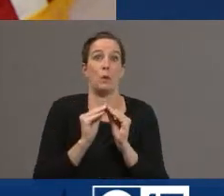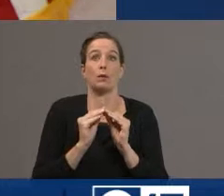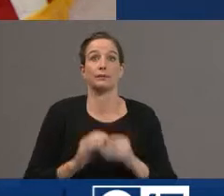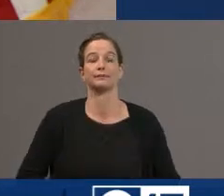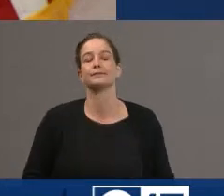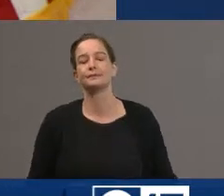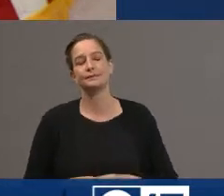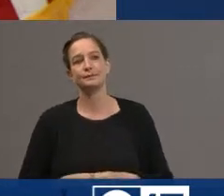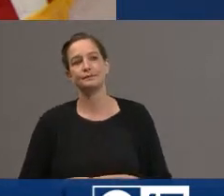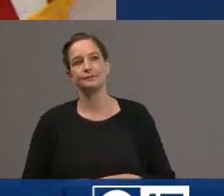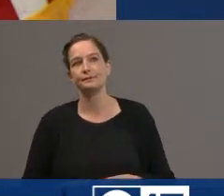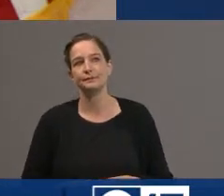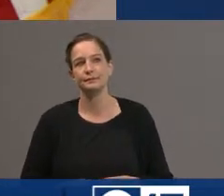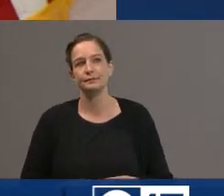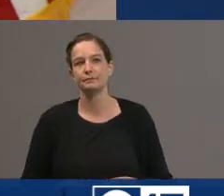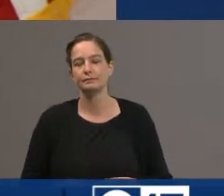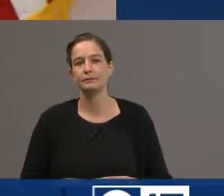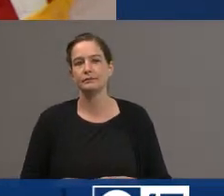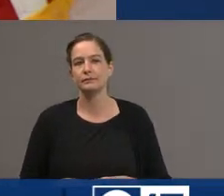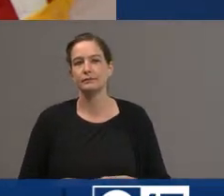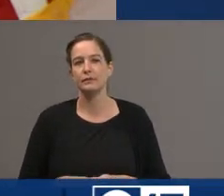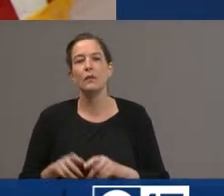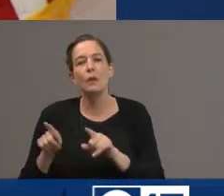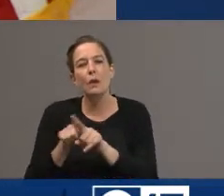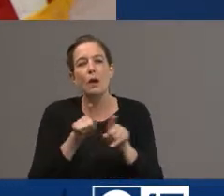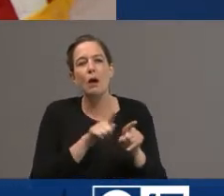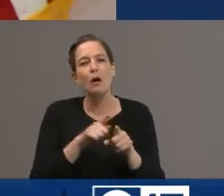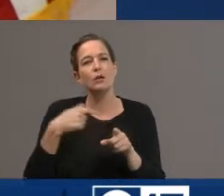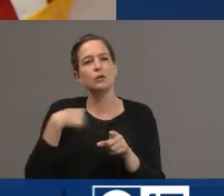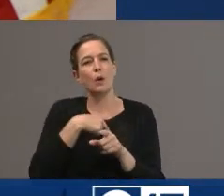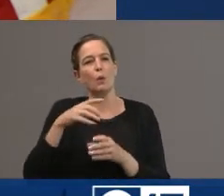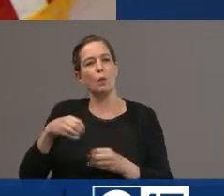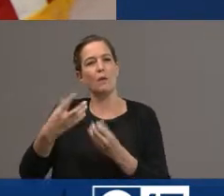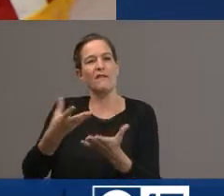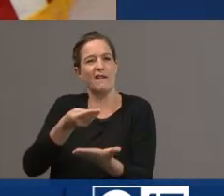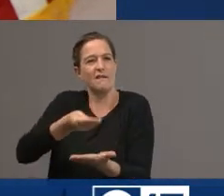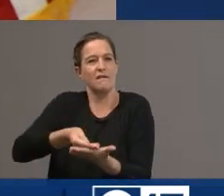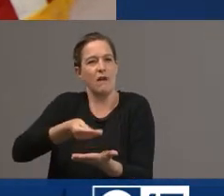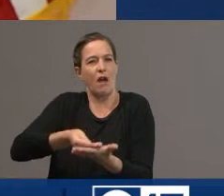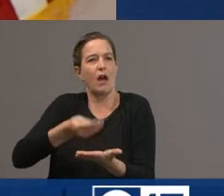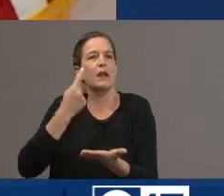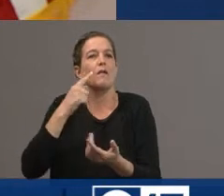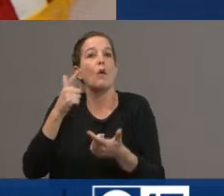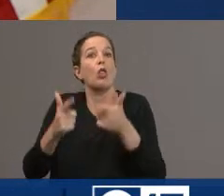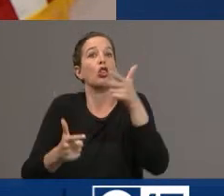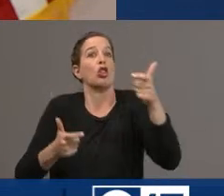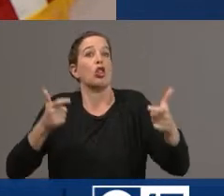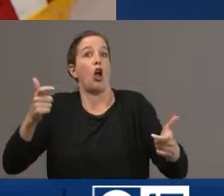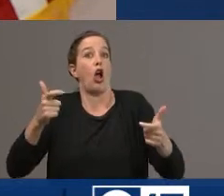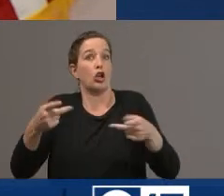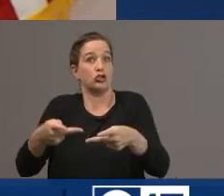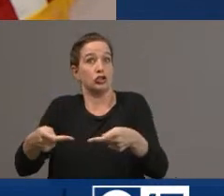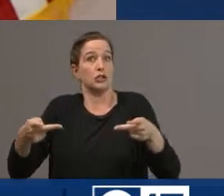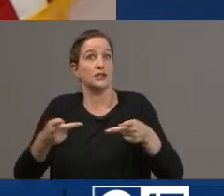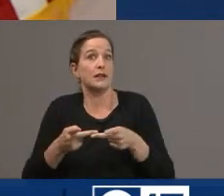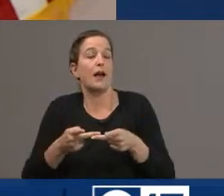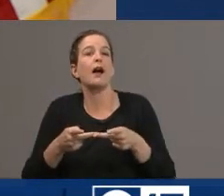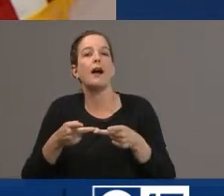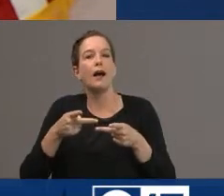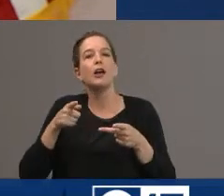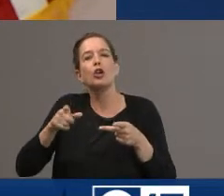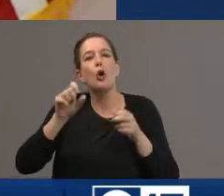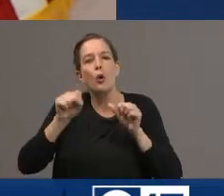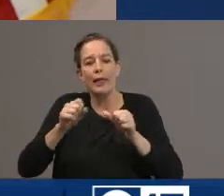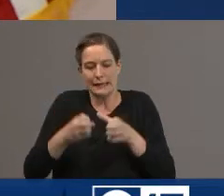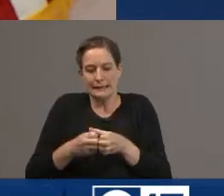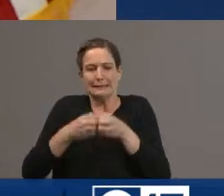In addition, we have been providing funding to some of those larger sites so that they can increase collection